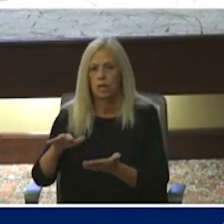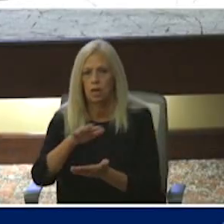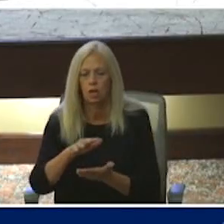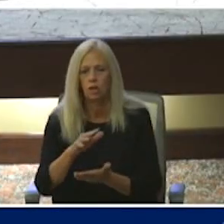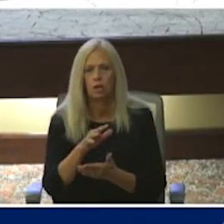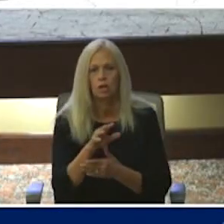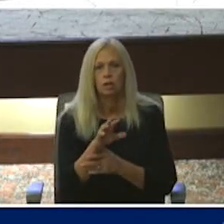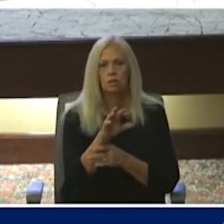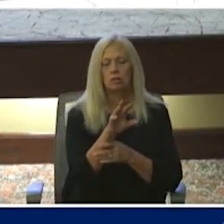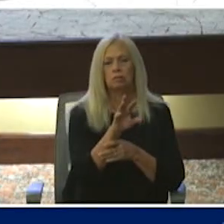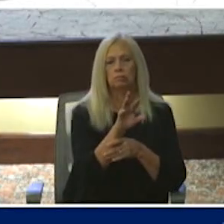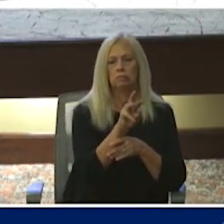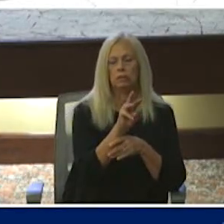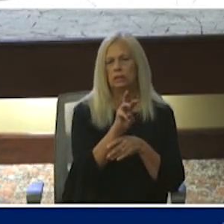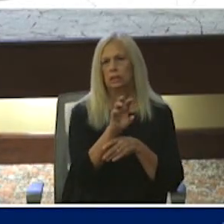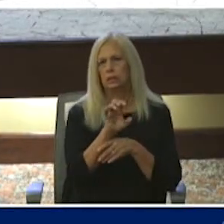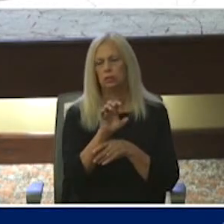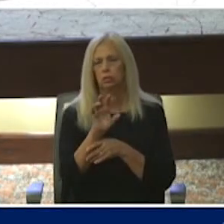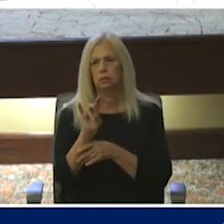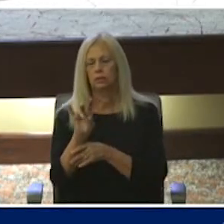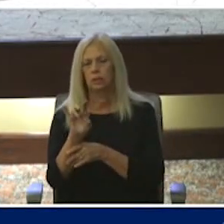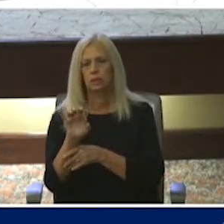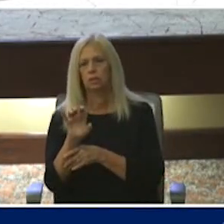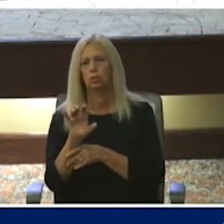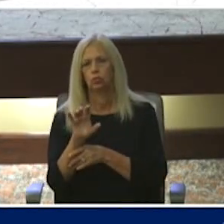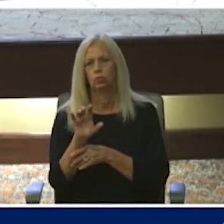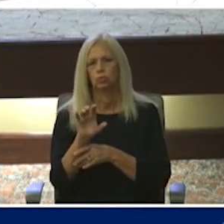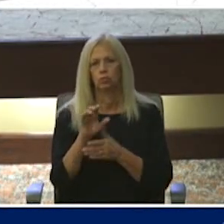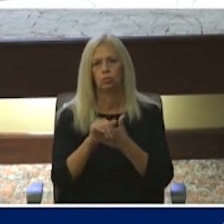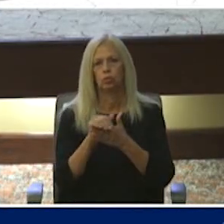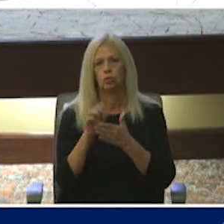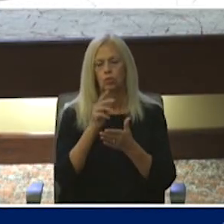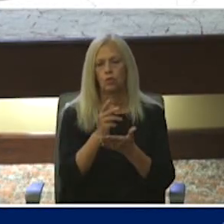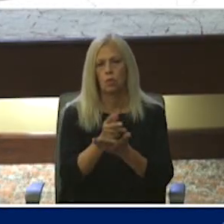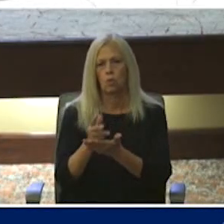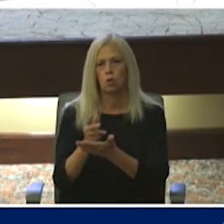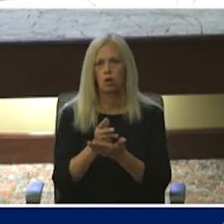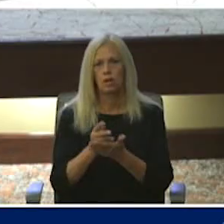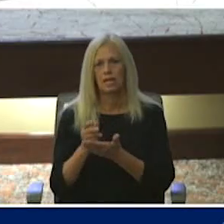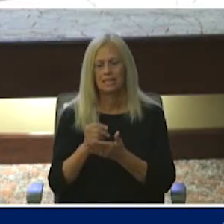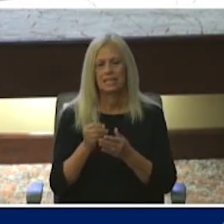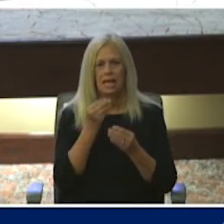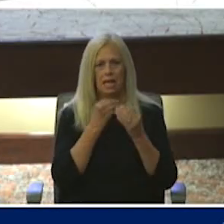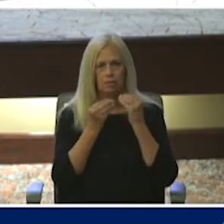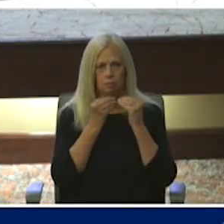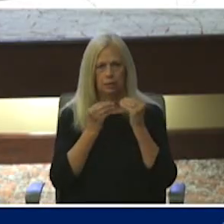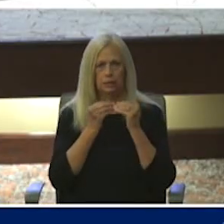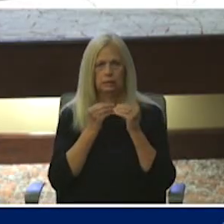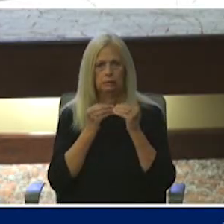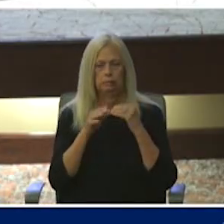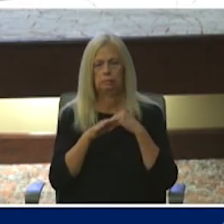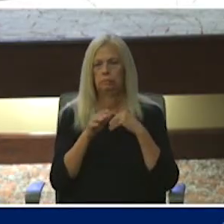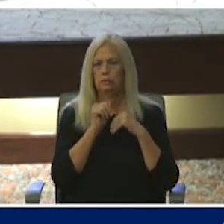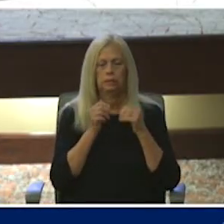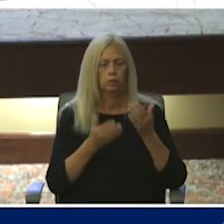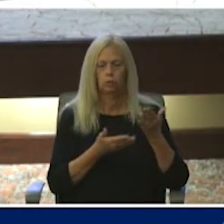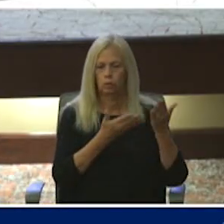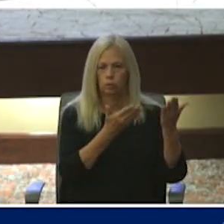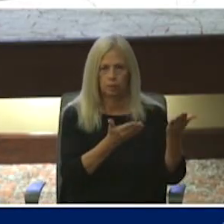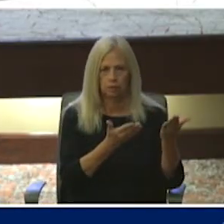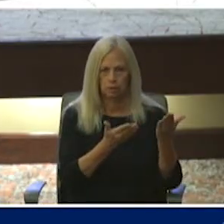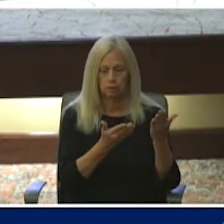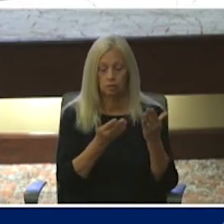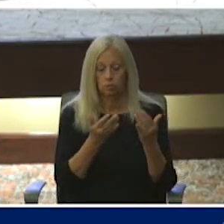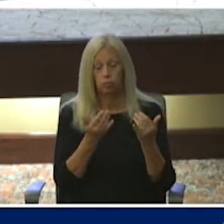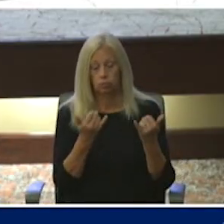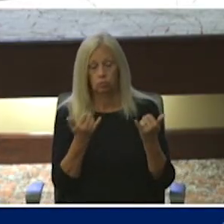$615,000 or $617,000 for additional parking and for a picnic area, and this was not recommended. There's existing parking